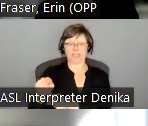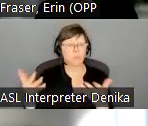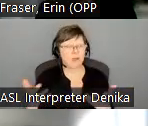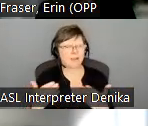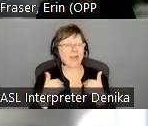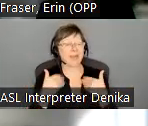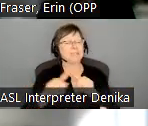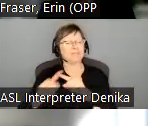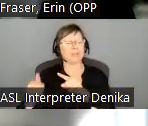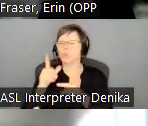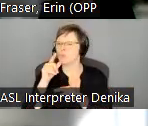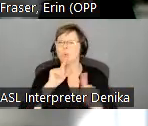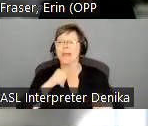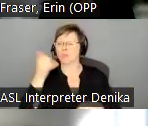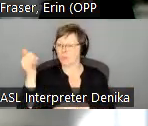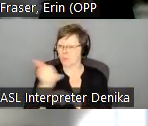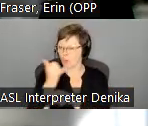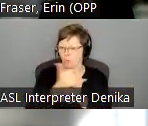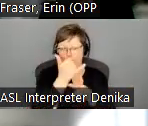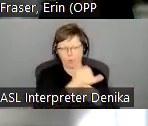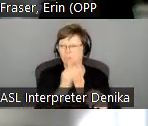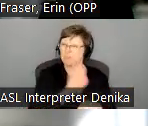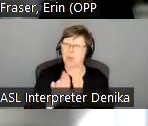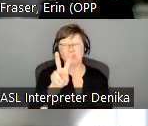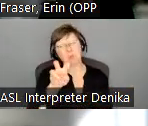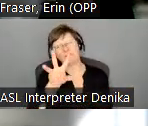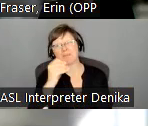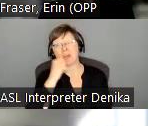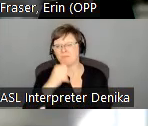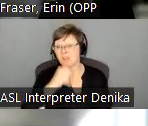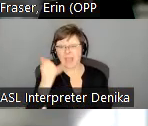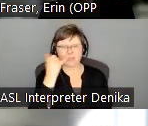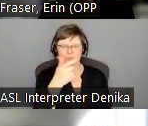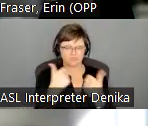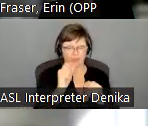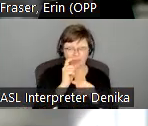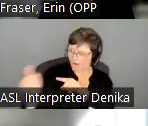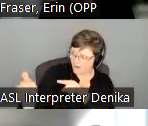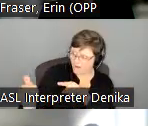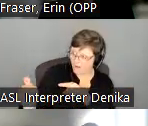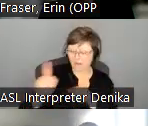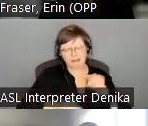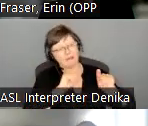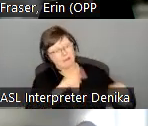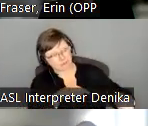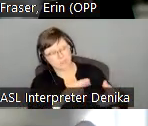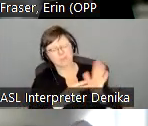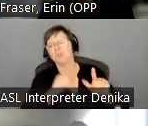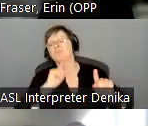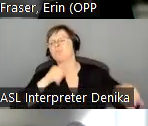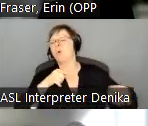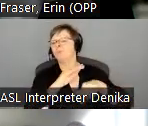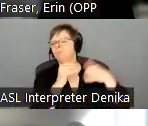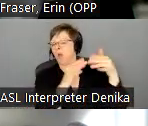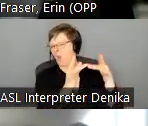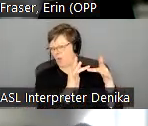takers that take on average about 250 calls a day. If you can't get through to our call takers, we suggest you report online. And we